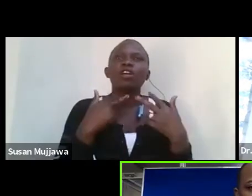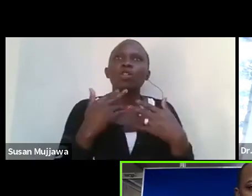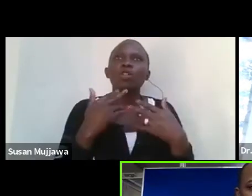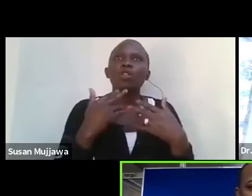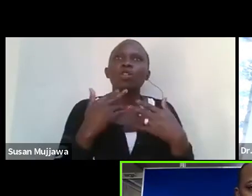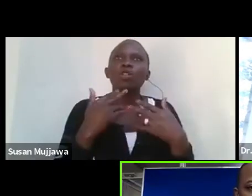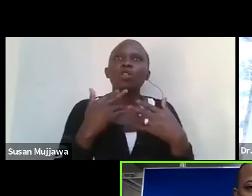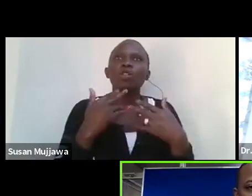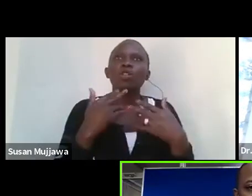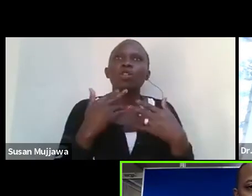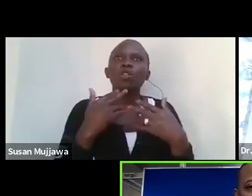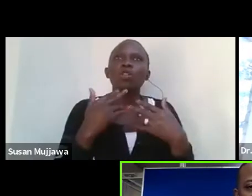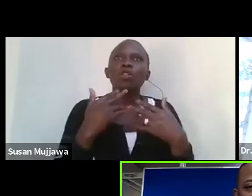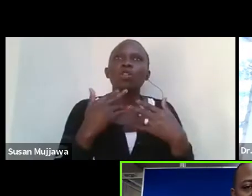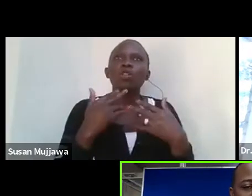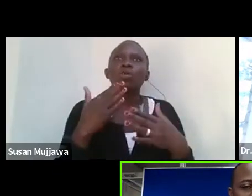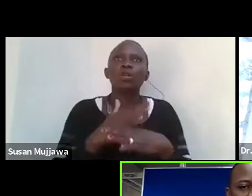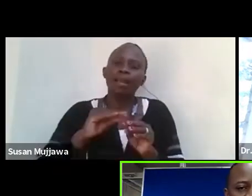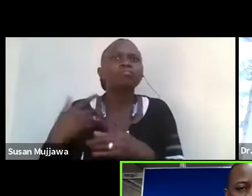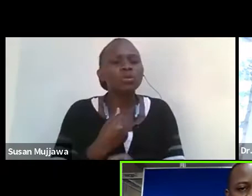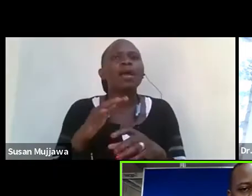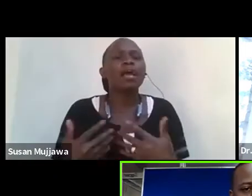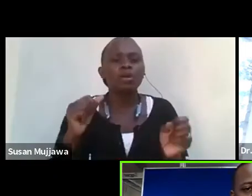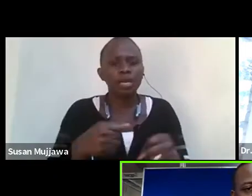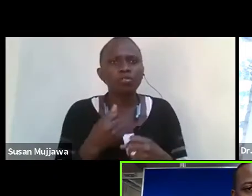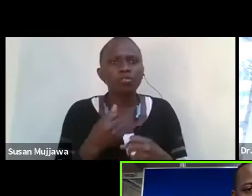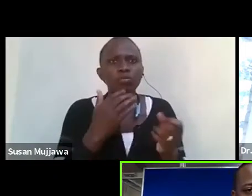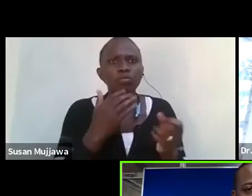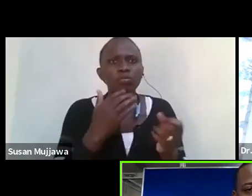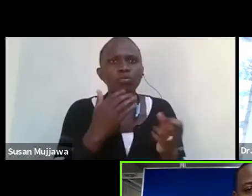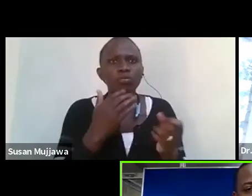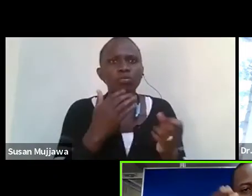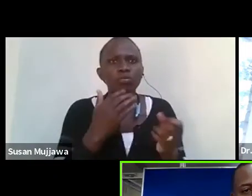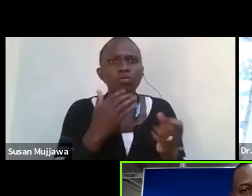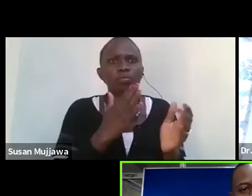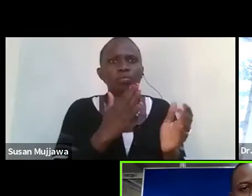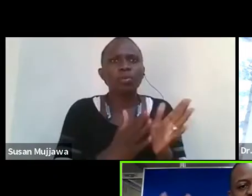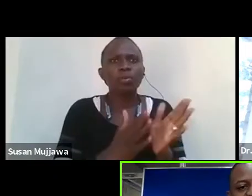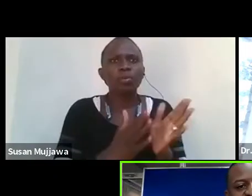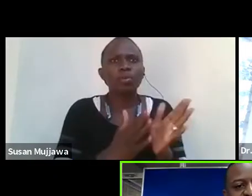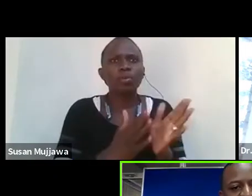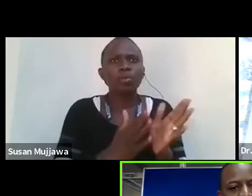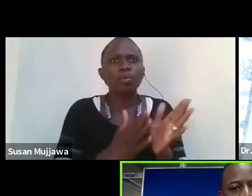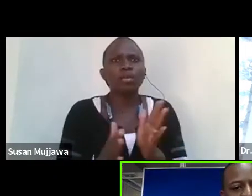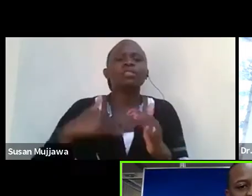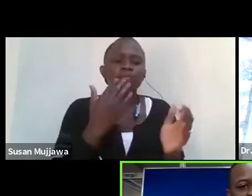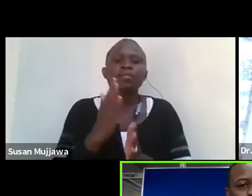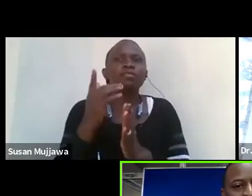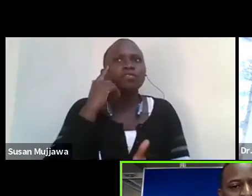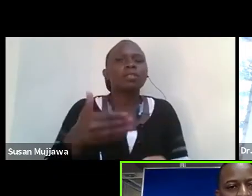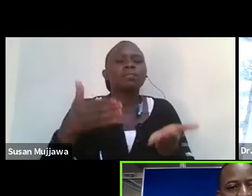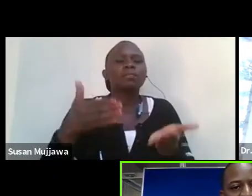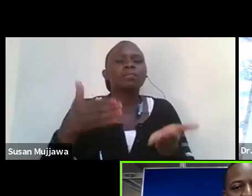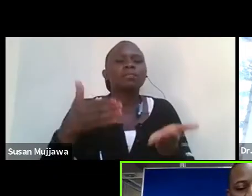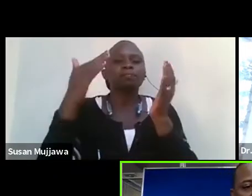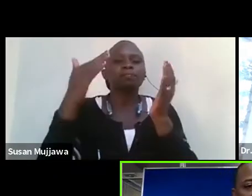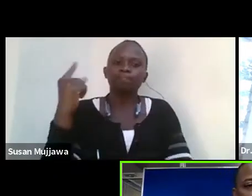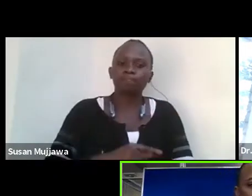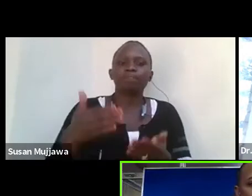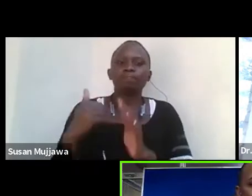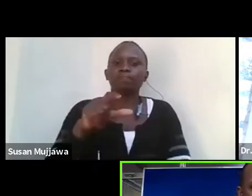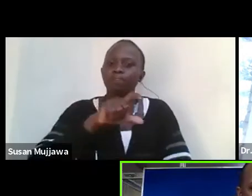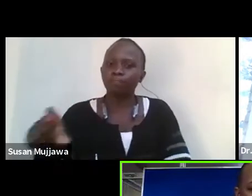to my operations? I can't plan till end of year. I am actually planning for the next day, for the next week, when if I